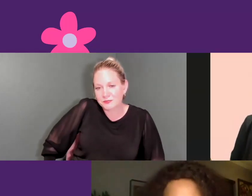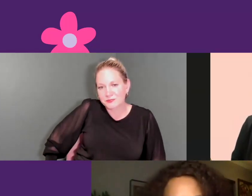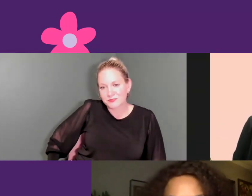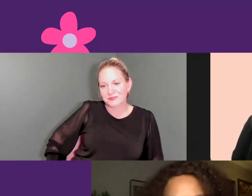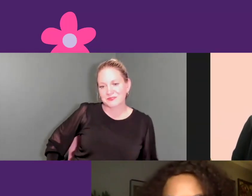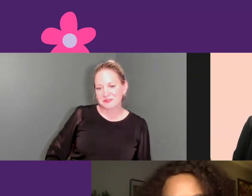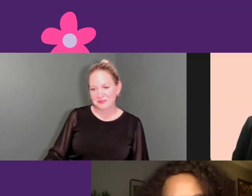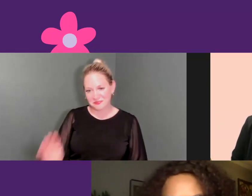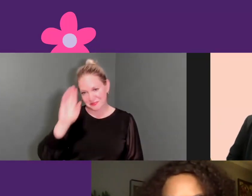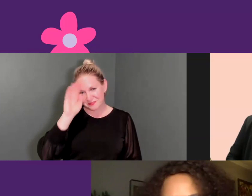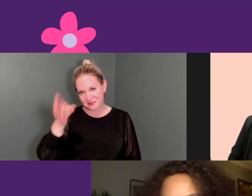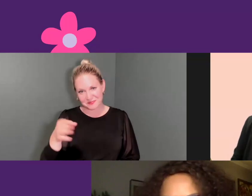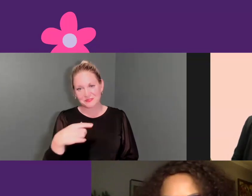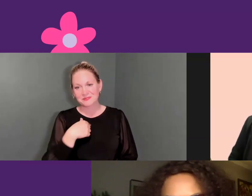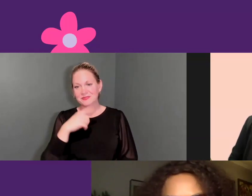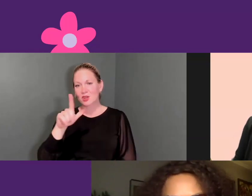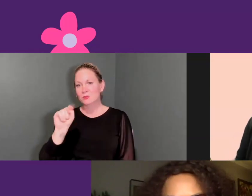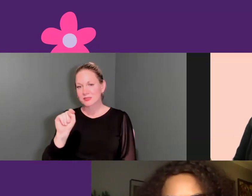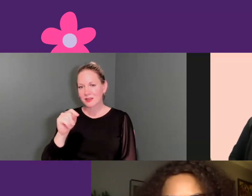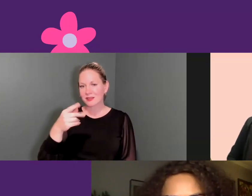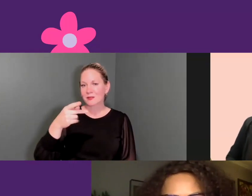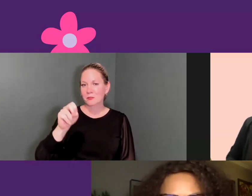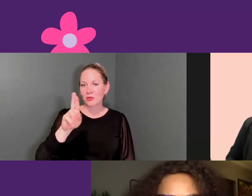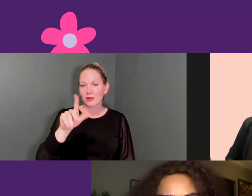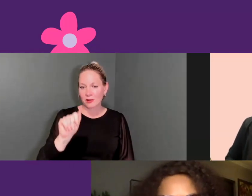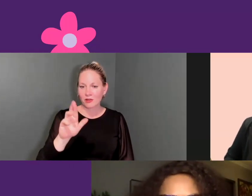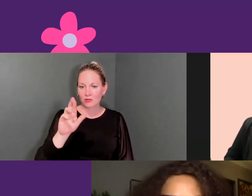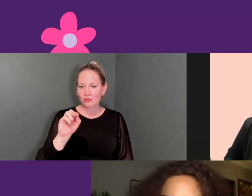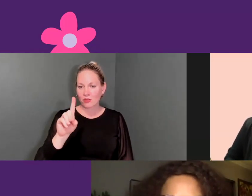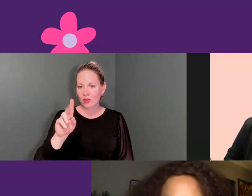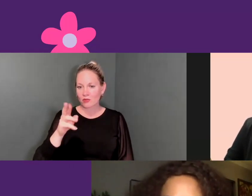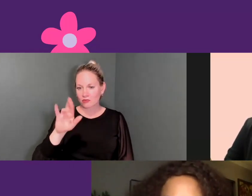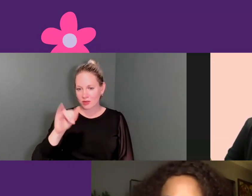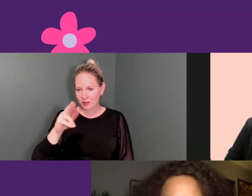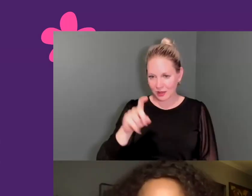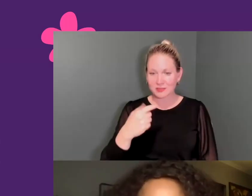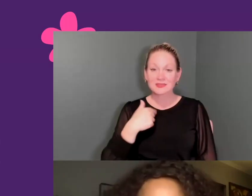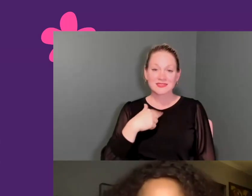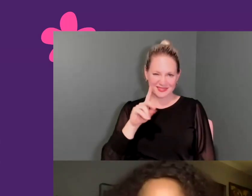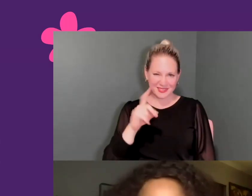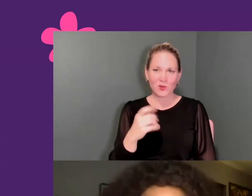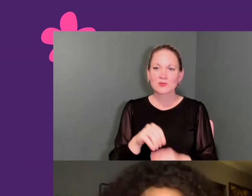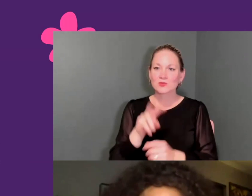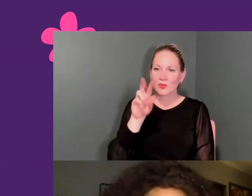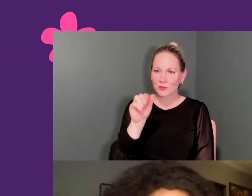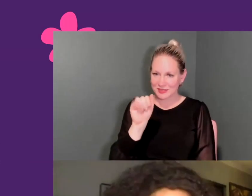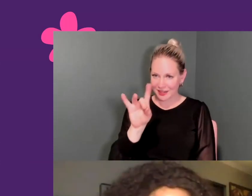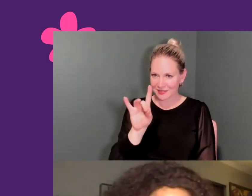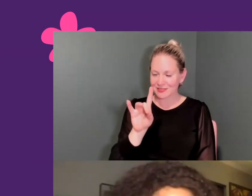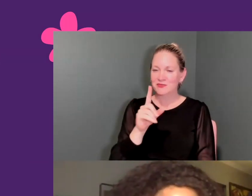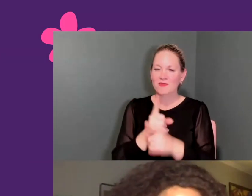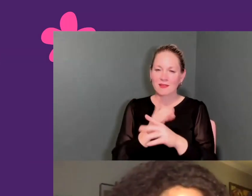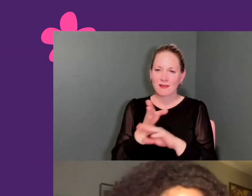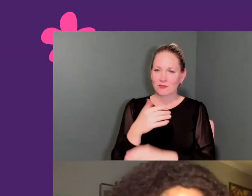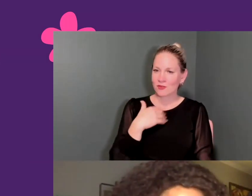Good evening, everyone. I'm Lieutenant Perla Rodriguez. I was diagnosed in 2018 as well, shortly after turning